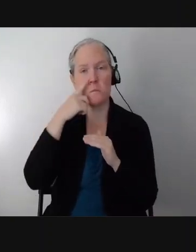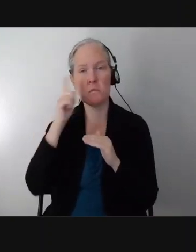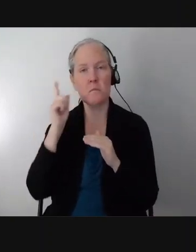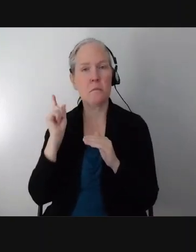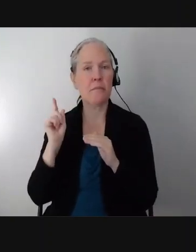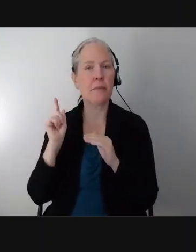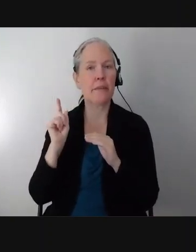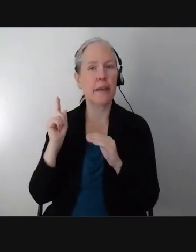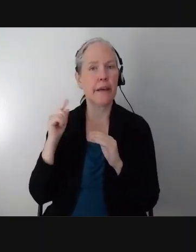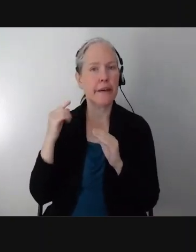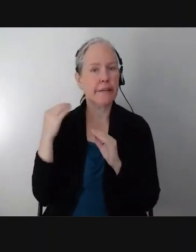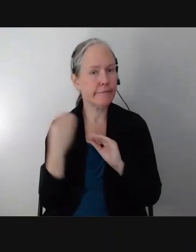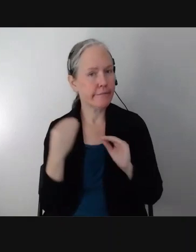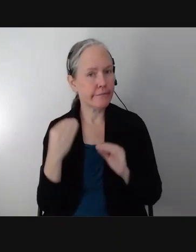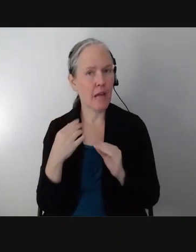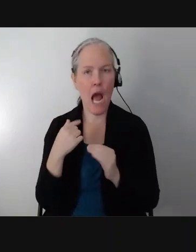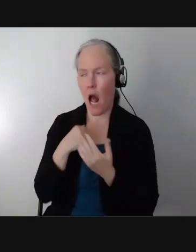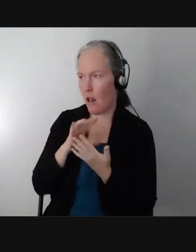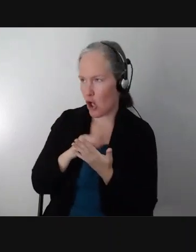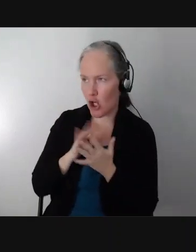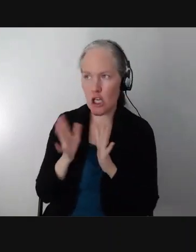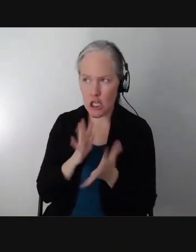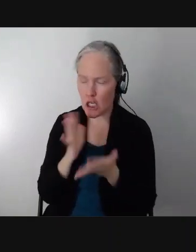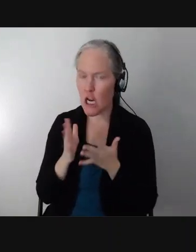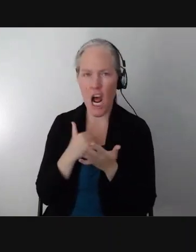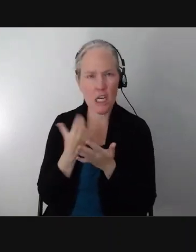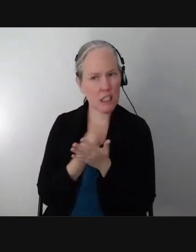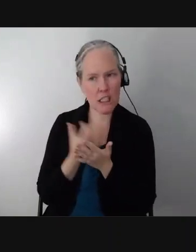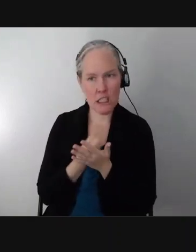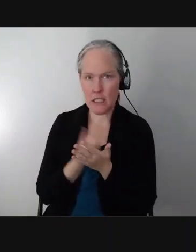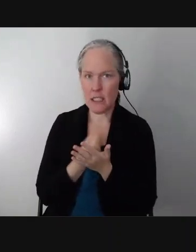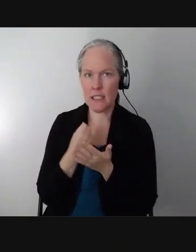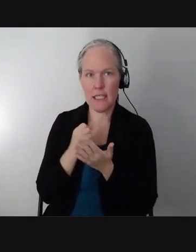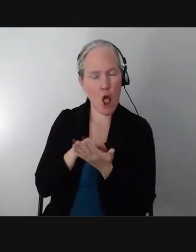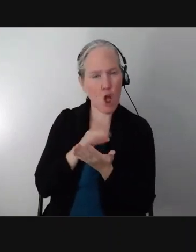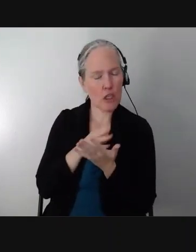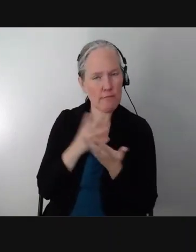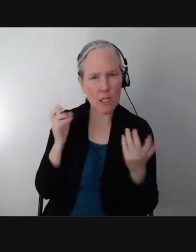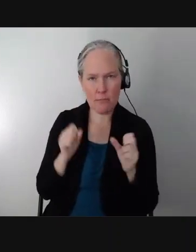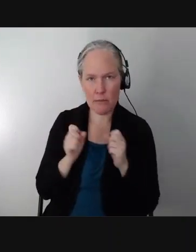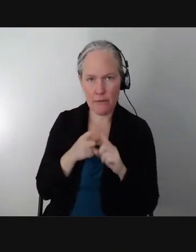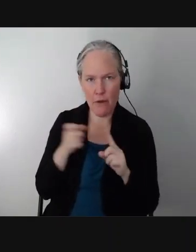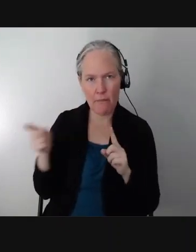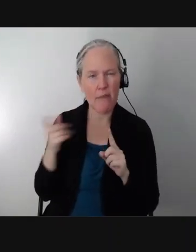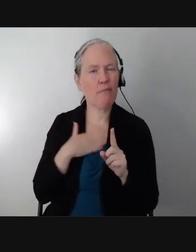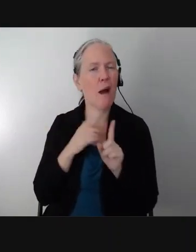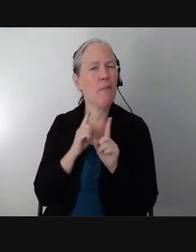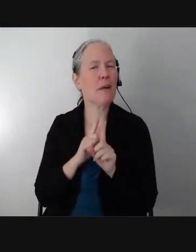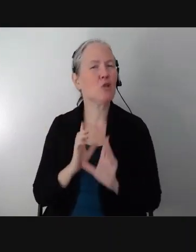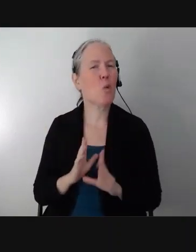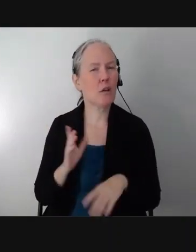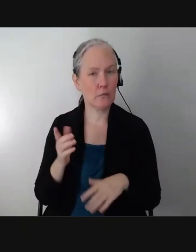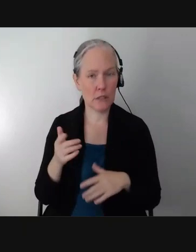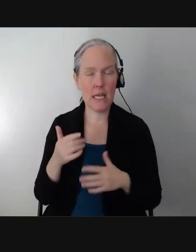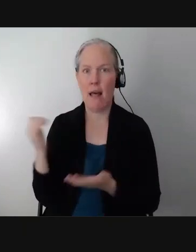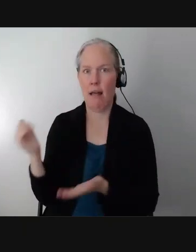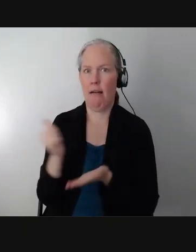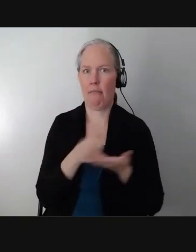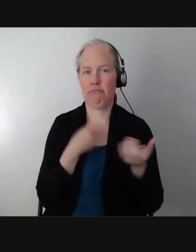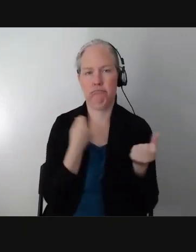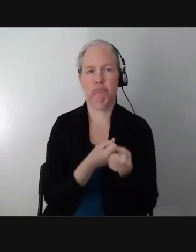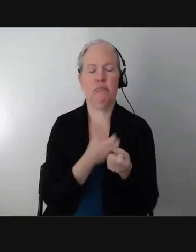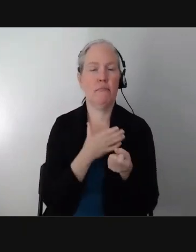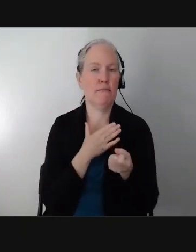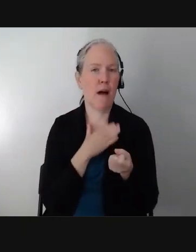and I availed them of learning everything that I could from them to be successful in my job. And